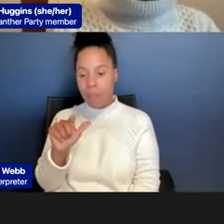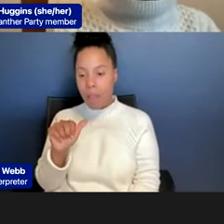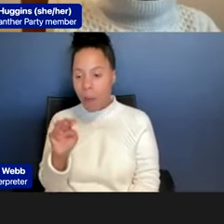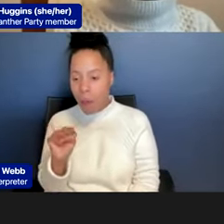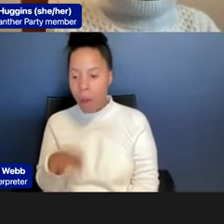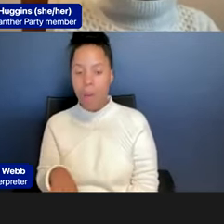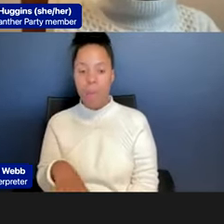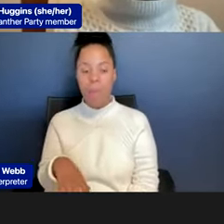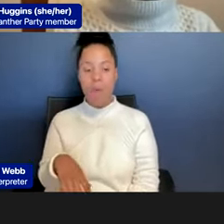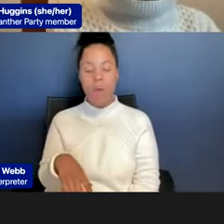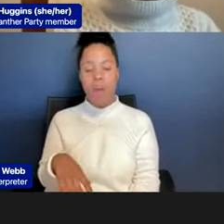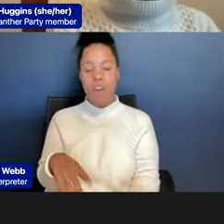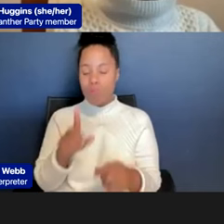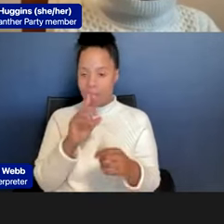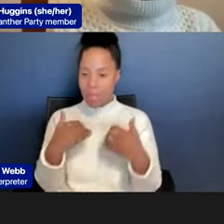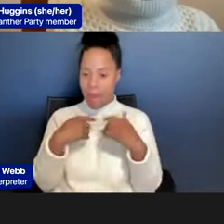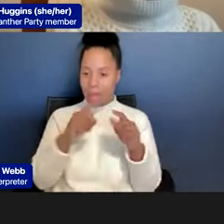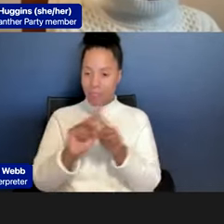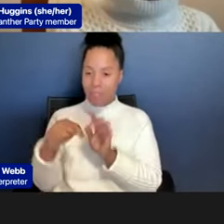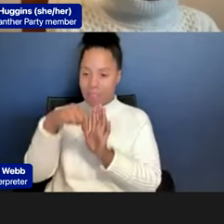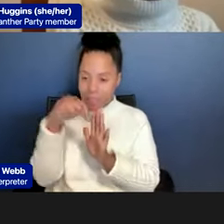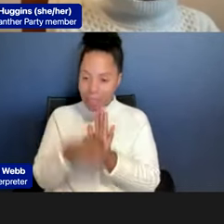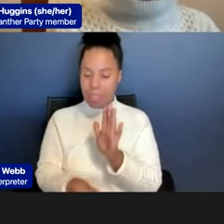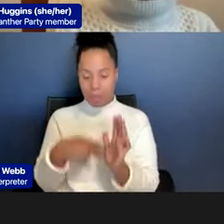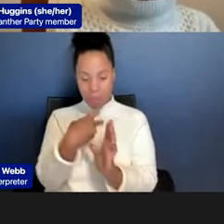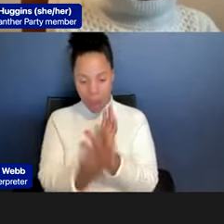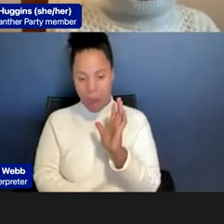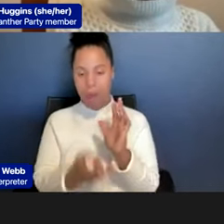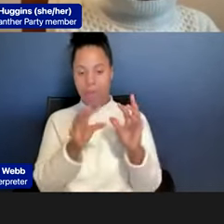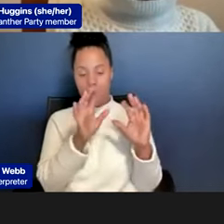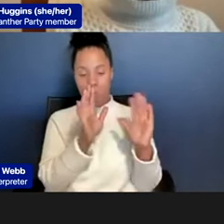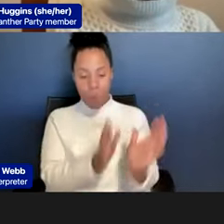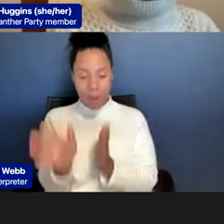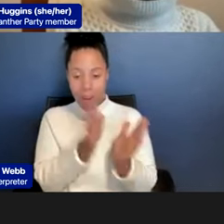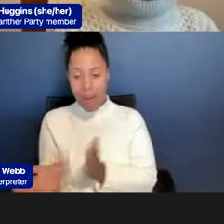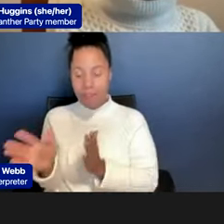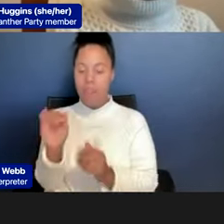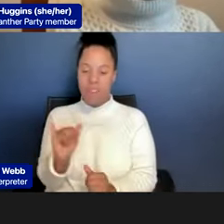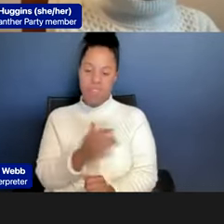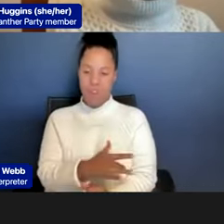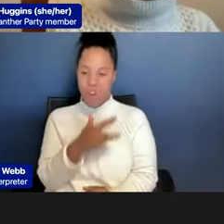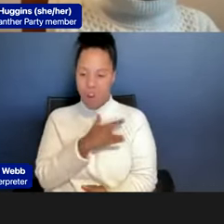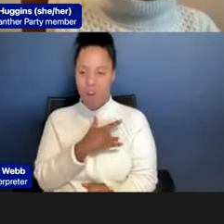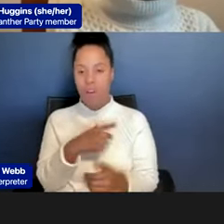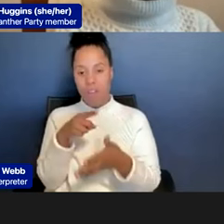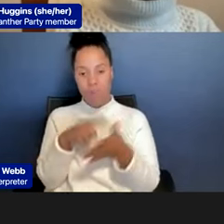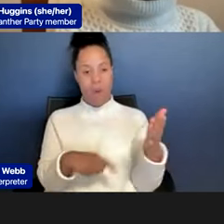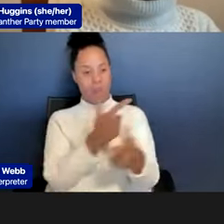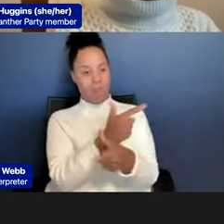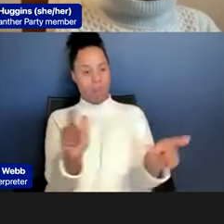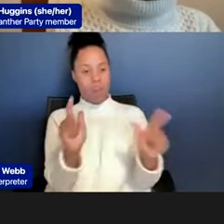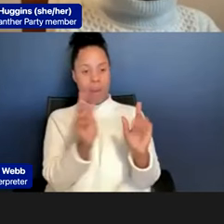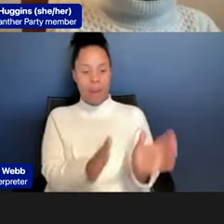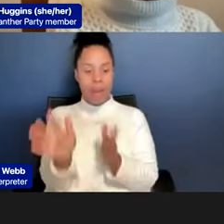Deep dive community organizing is the heart of what liberated territory is, because